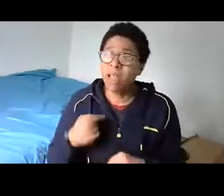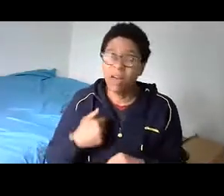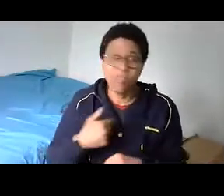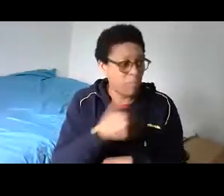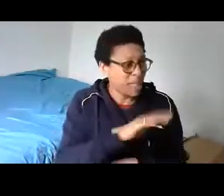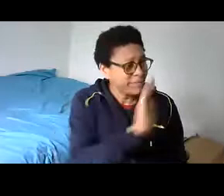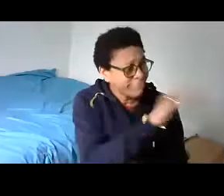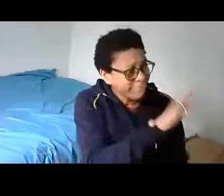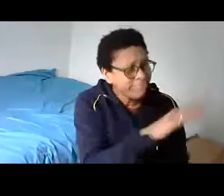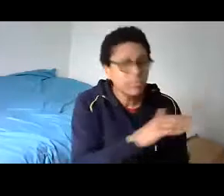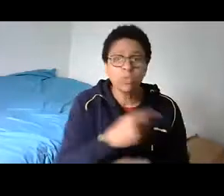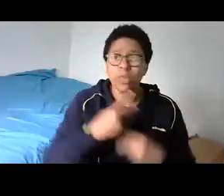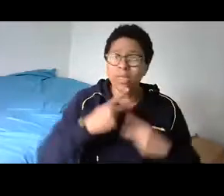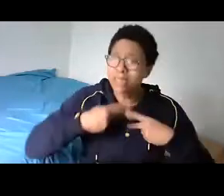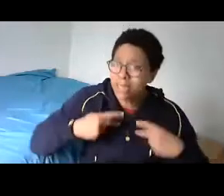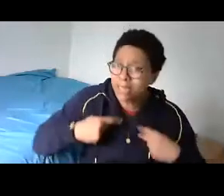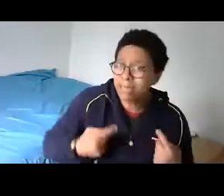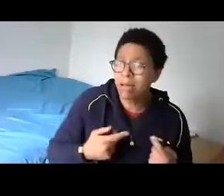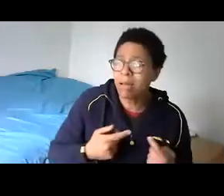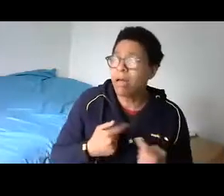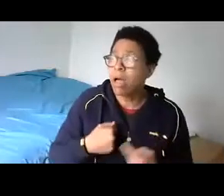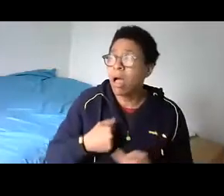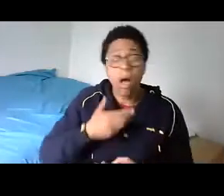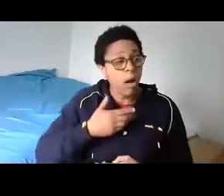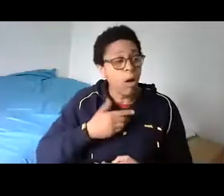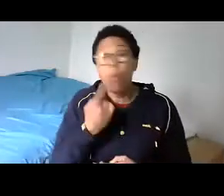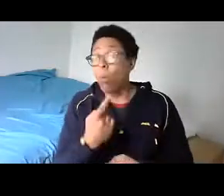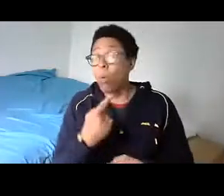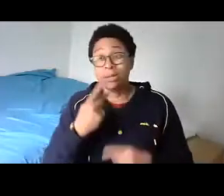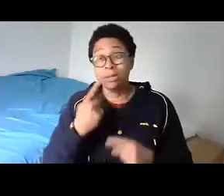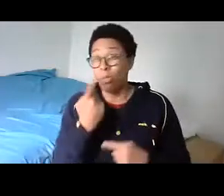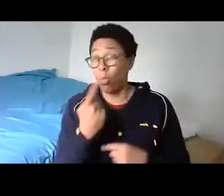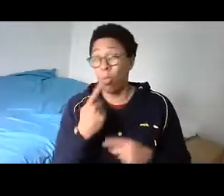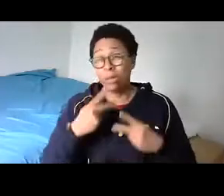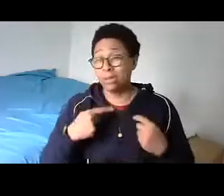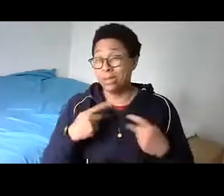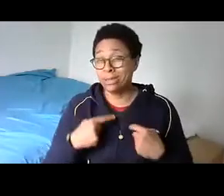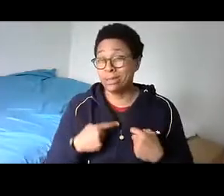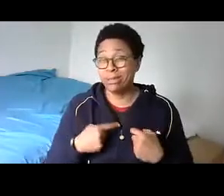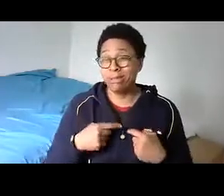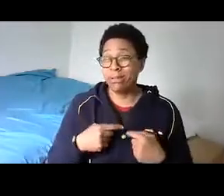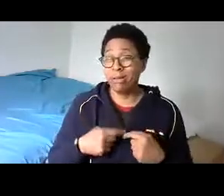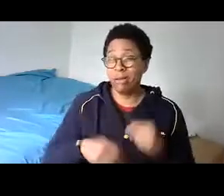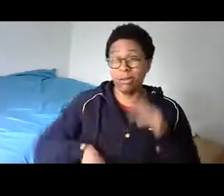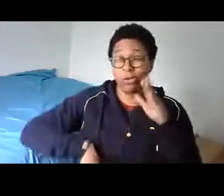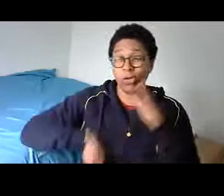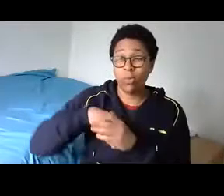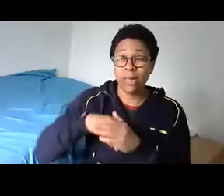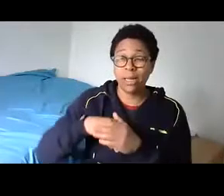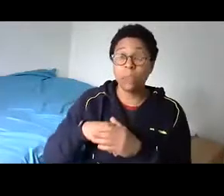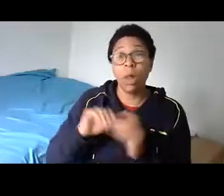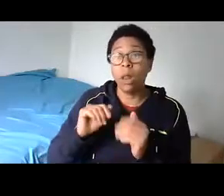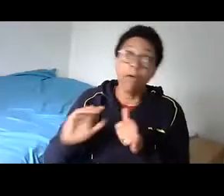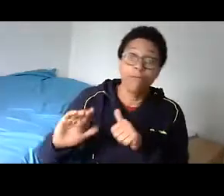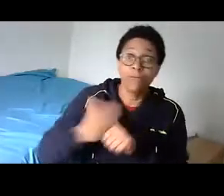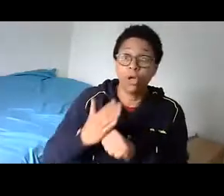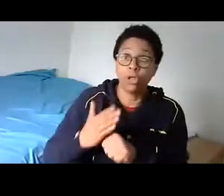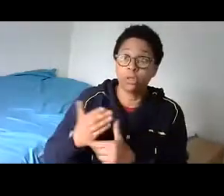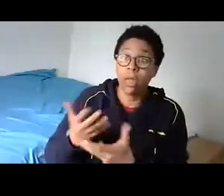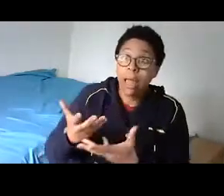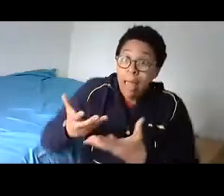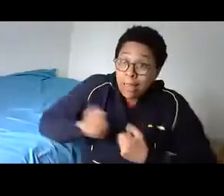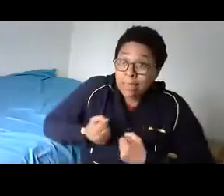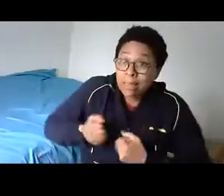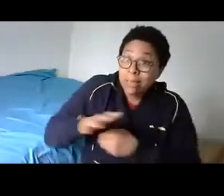now. One solicitor completely, he took the case, but he did nothing. So I went to the law center